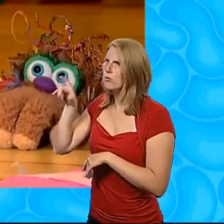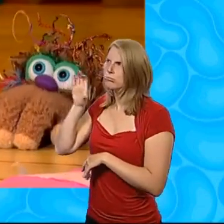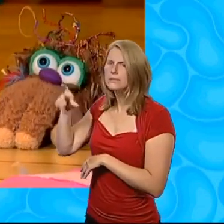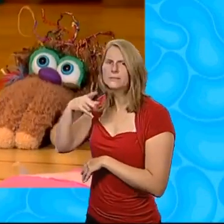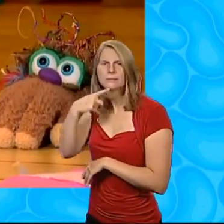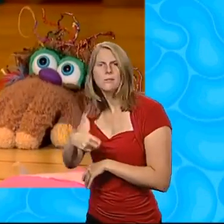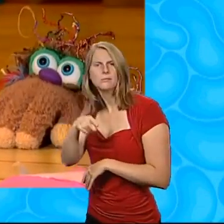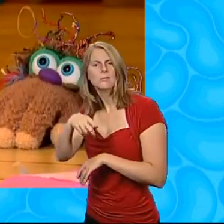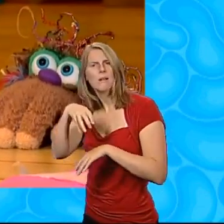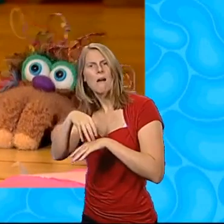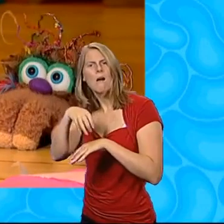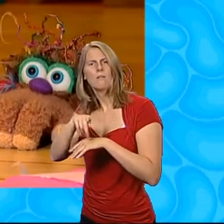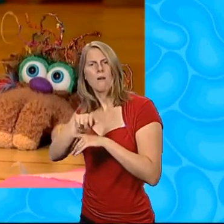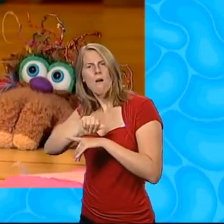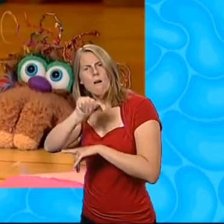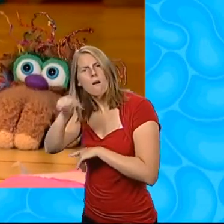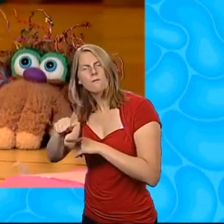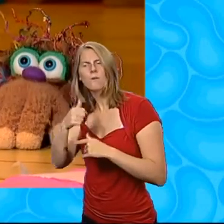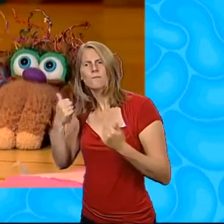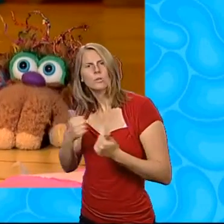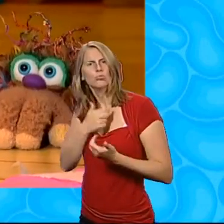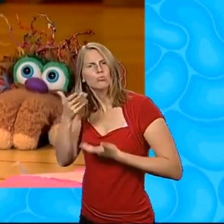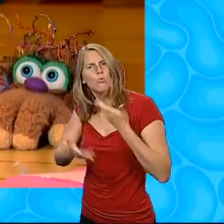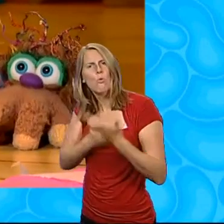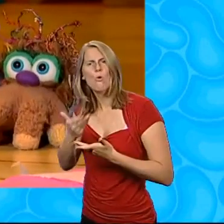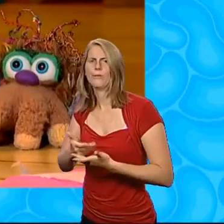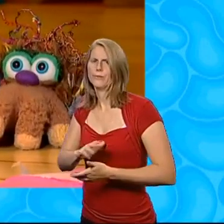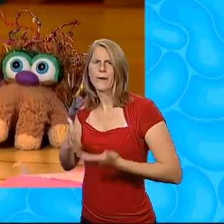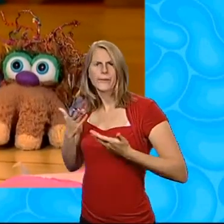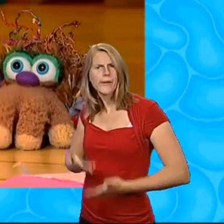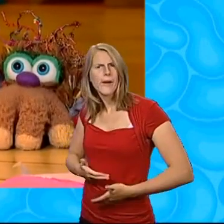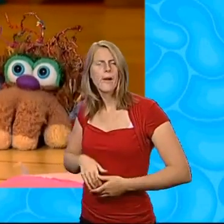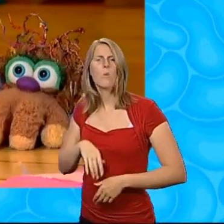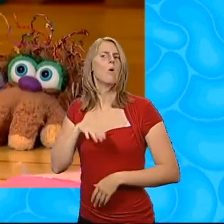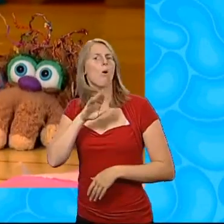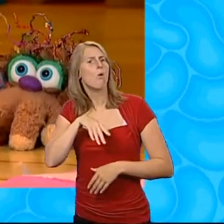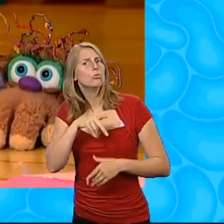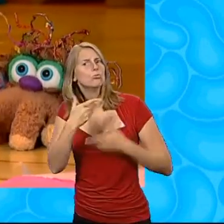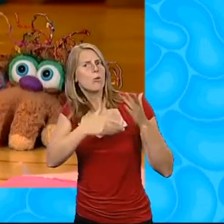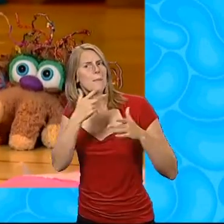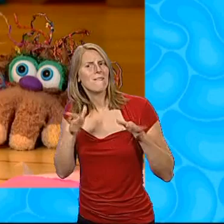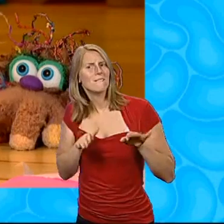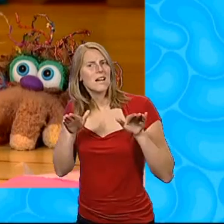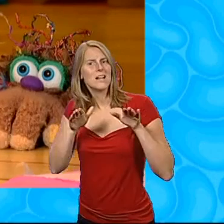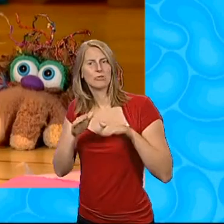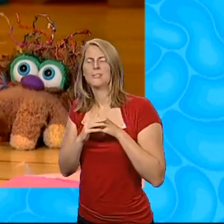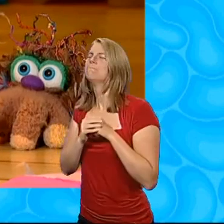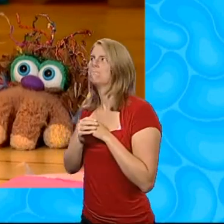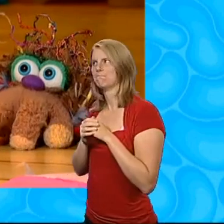But Chris said we can have a fairy cake when we have our story. Not now. Is the story